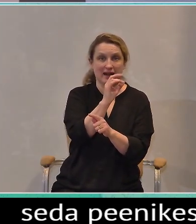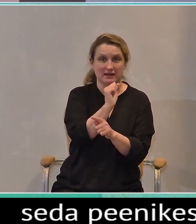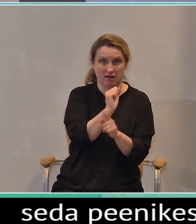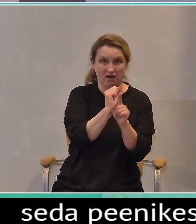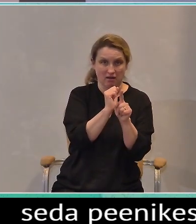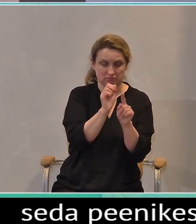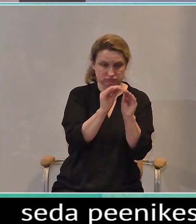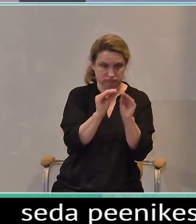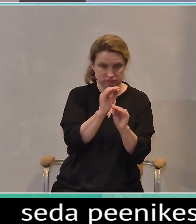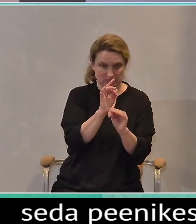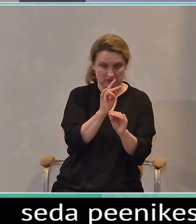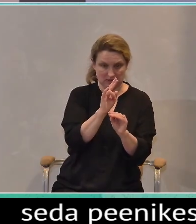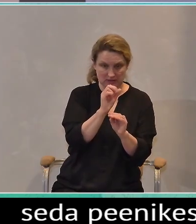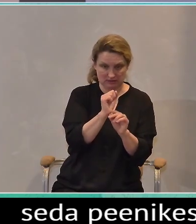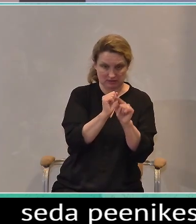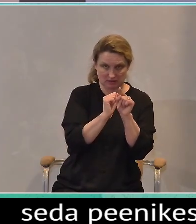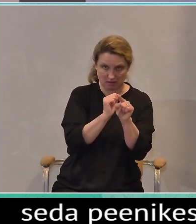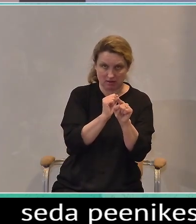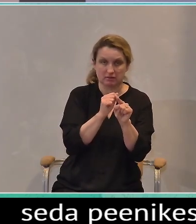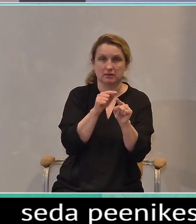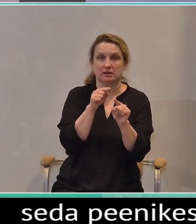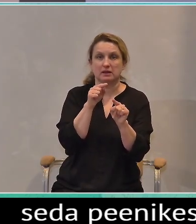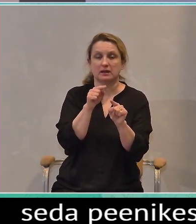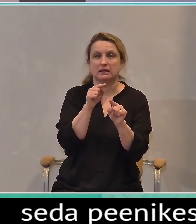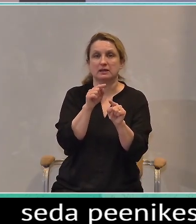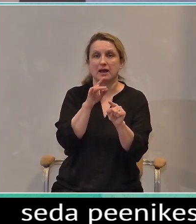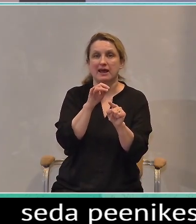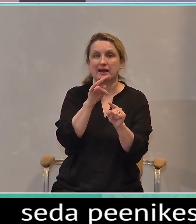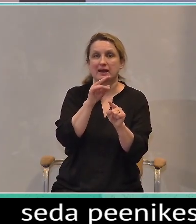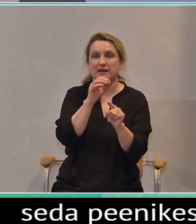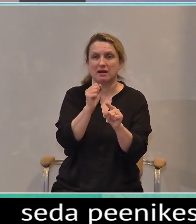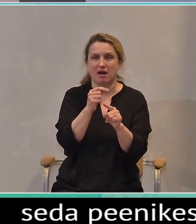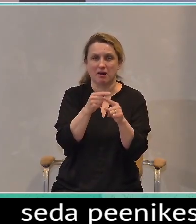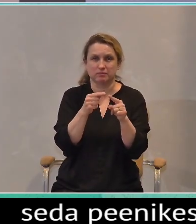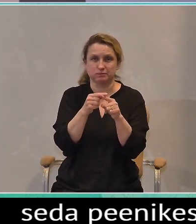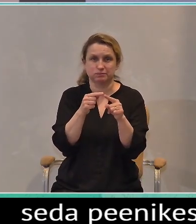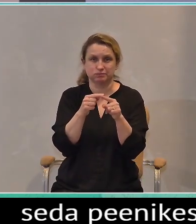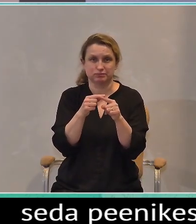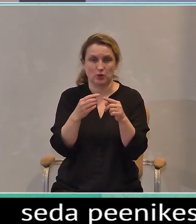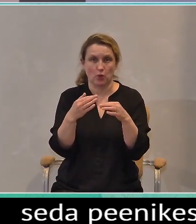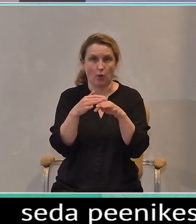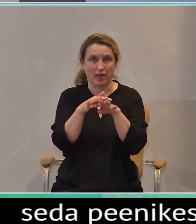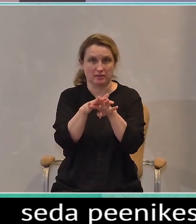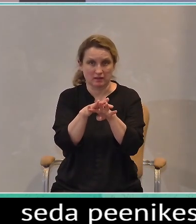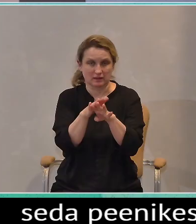order to create a functioning protein, first RNA is created,